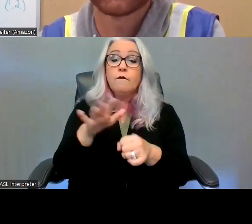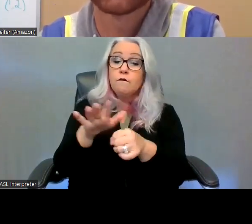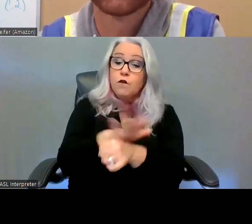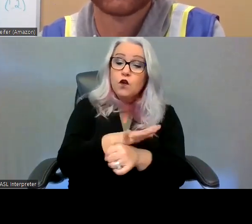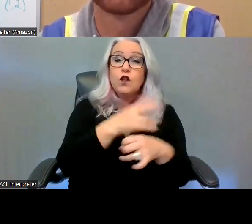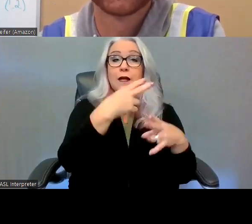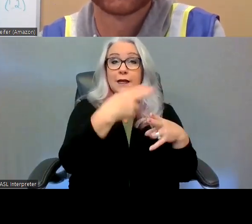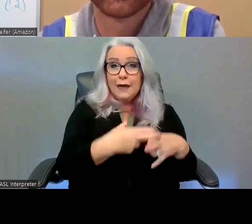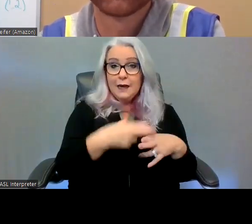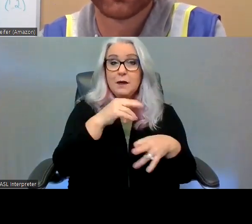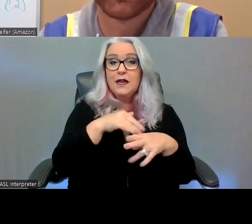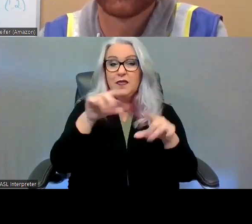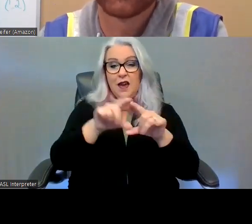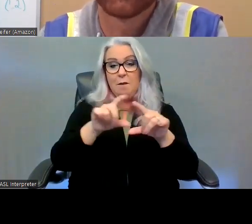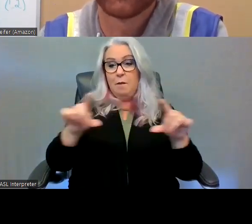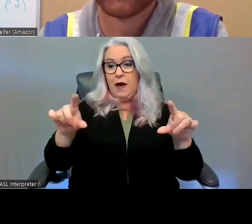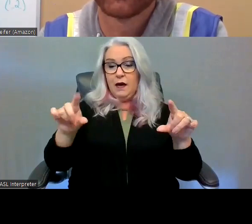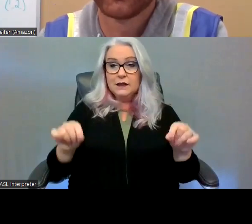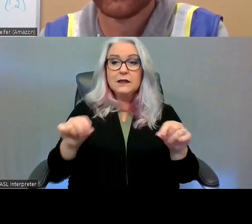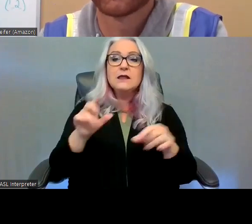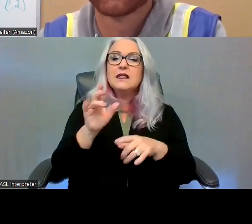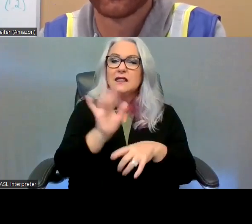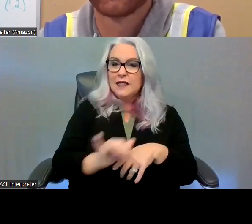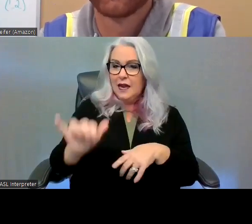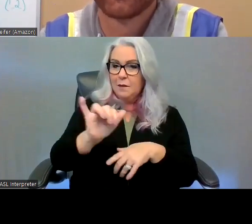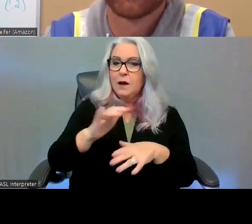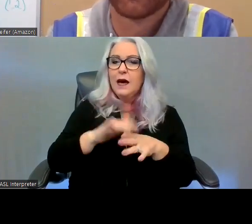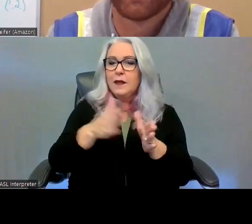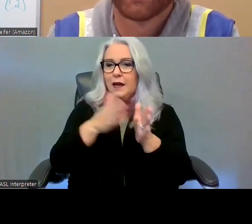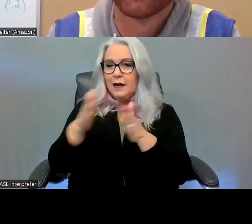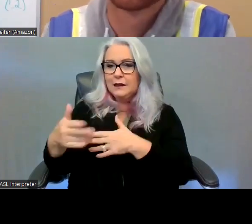this box, just make sure that you type it in the same on the next slide.